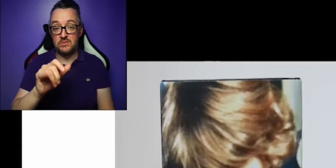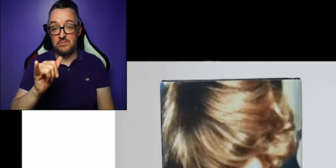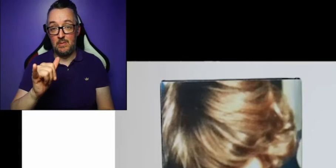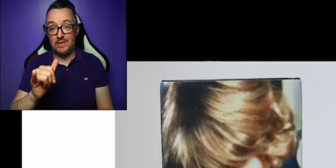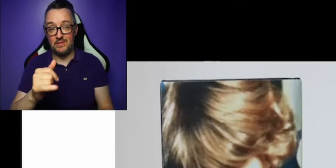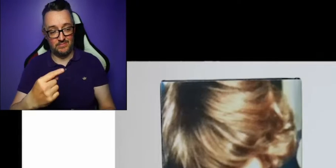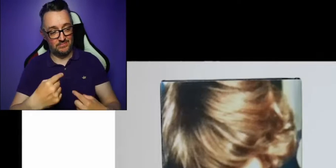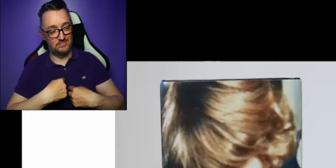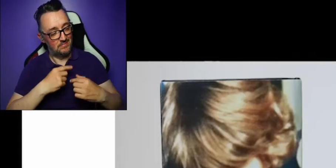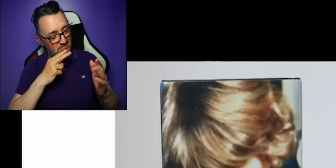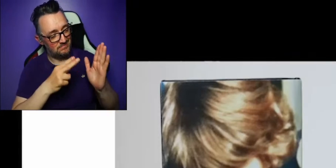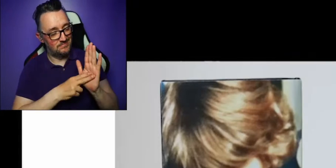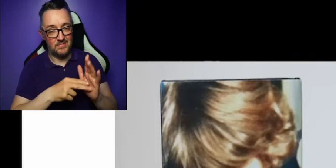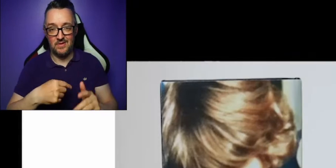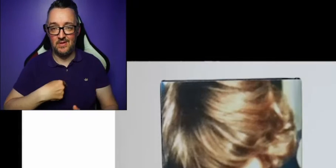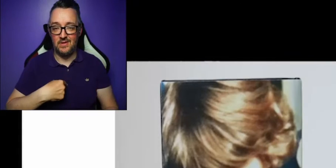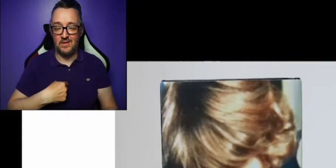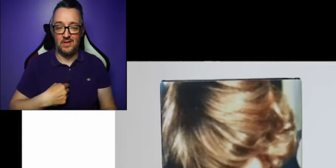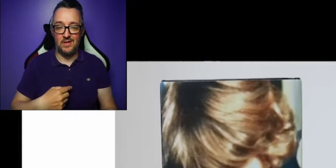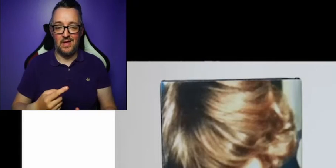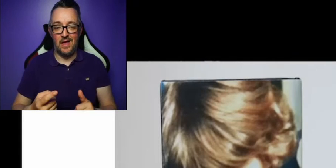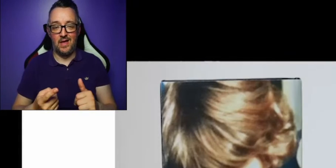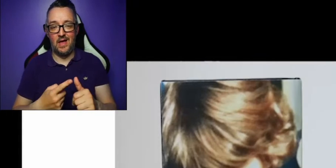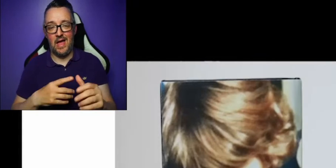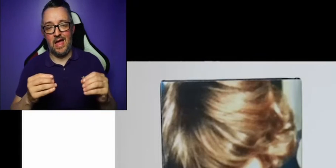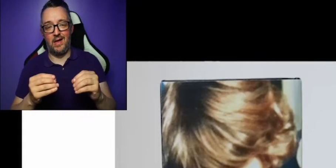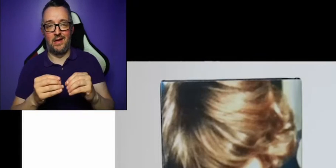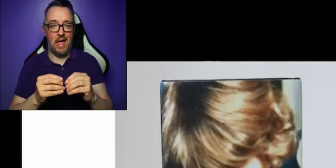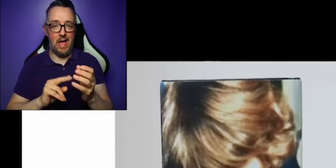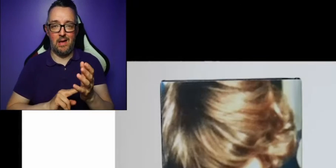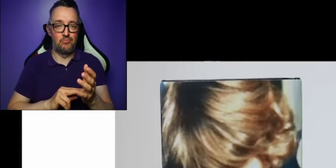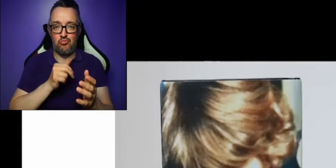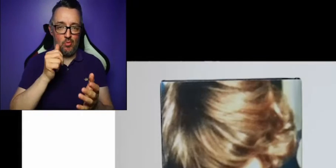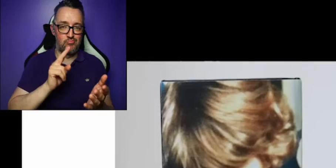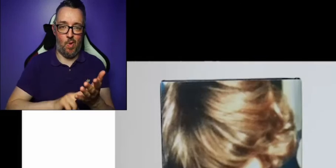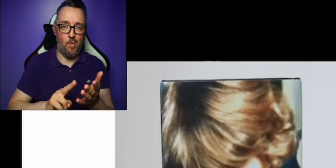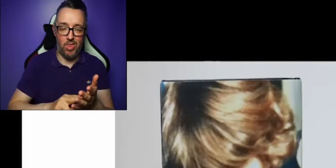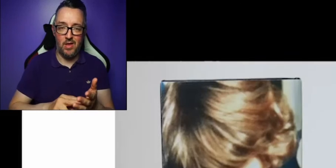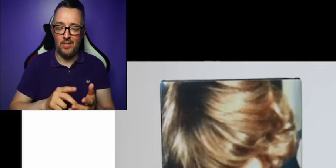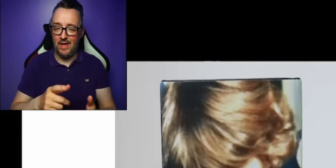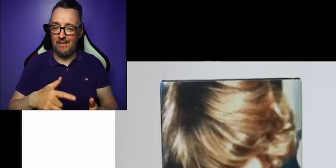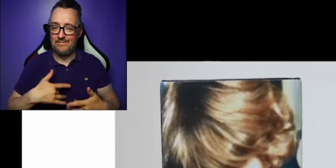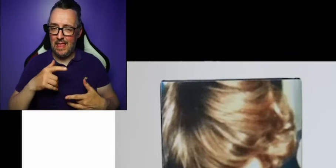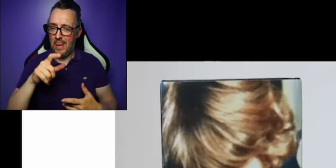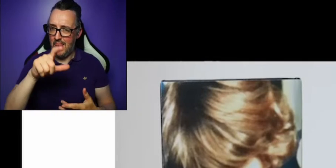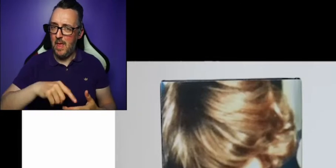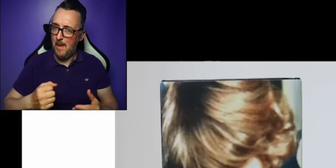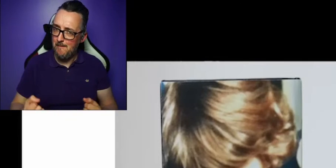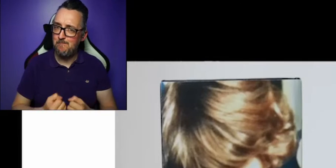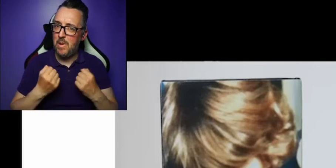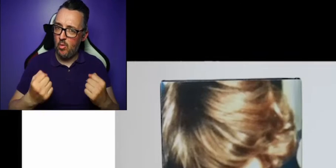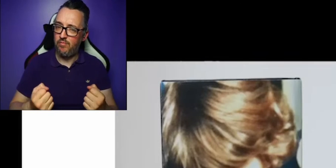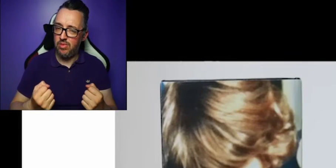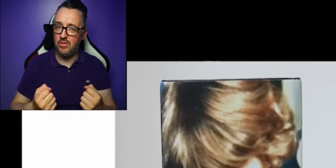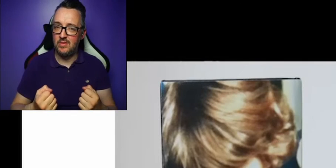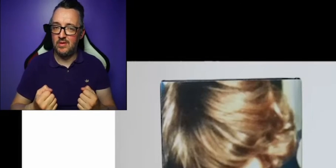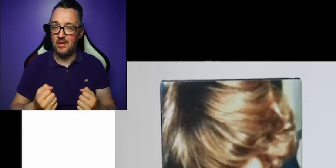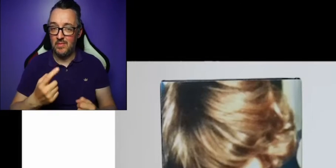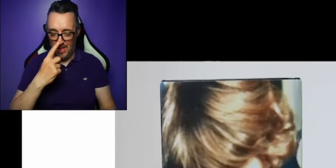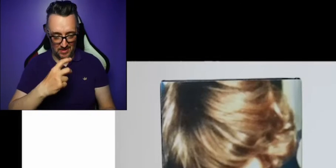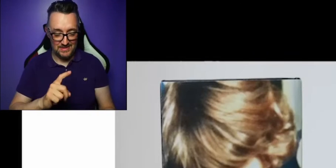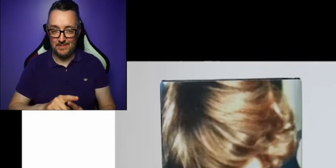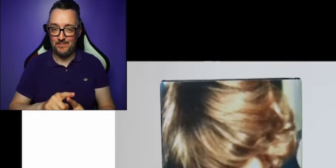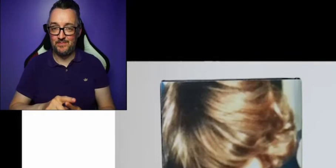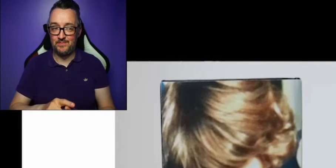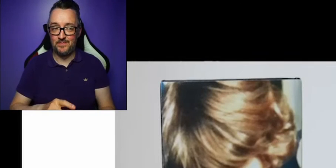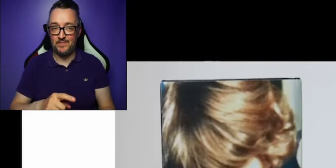that I'm abnormal, I'm atypical, I'm, you know, and it just feels very powerful to